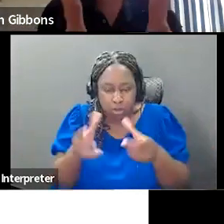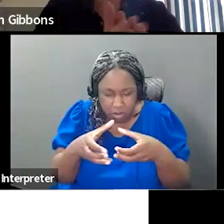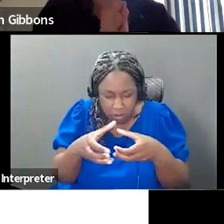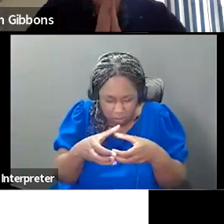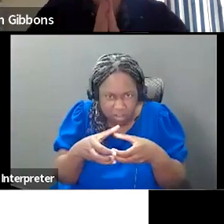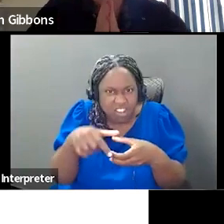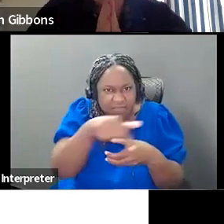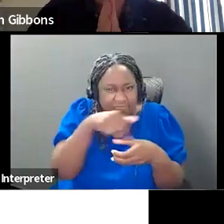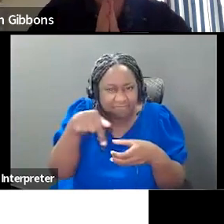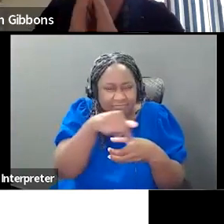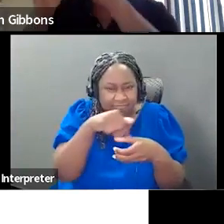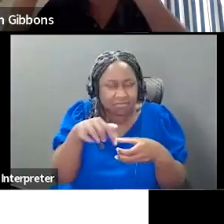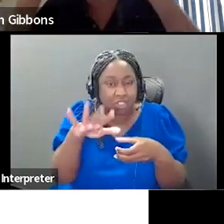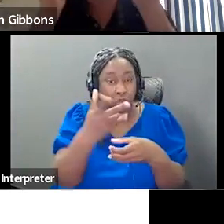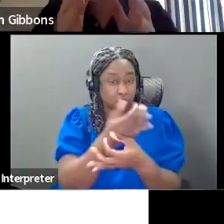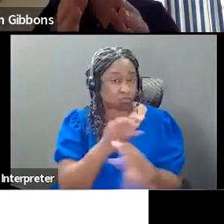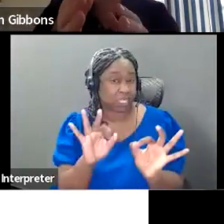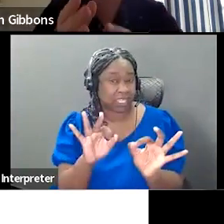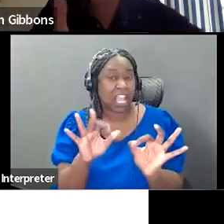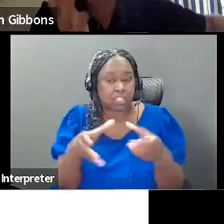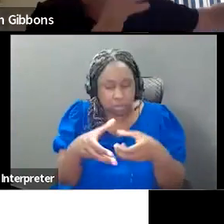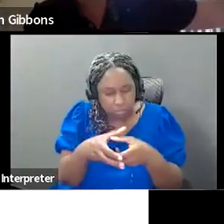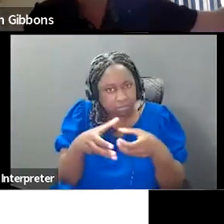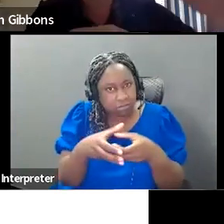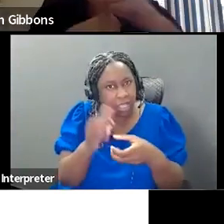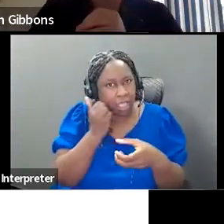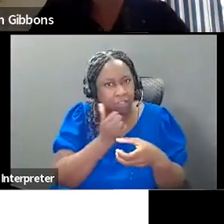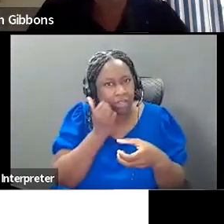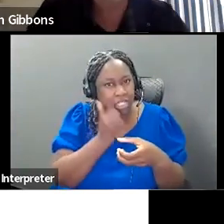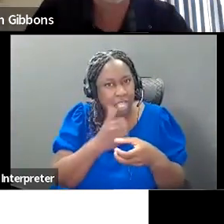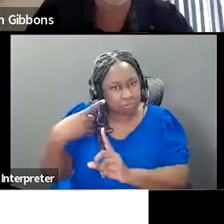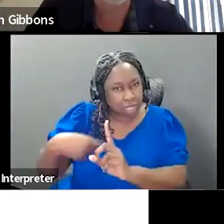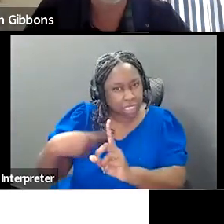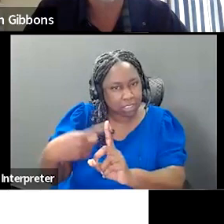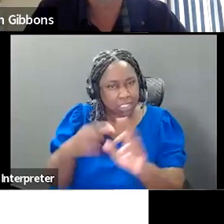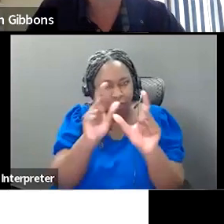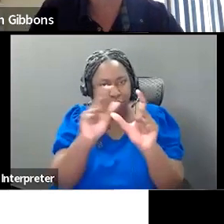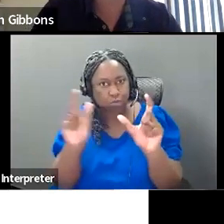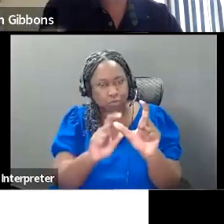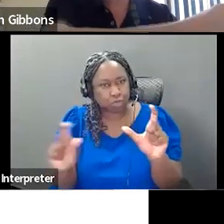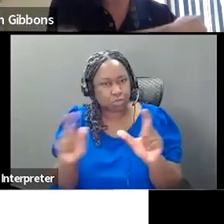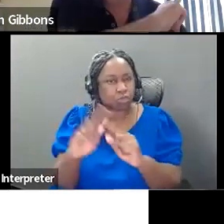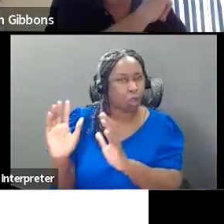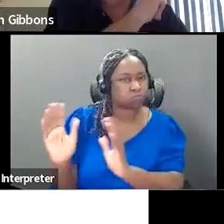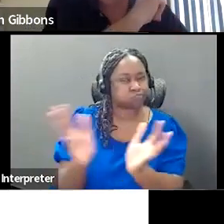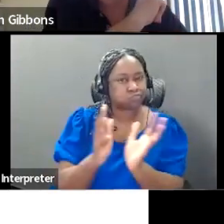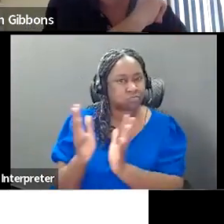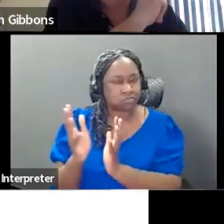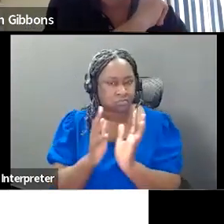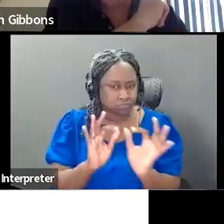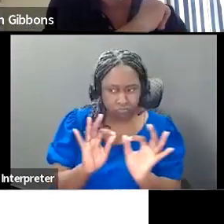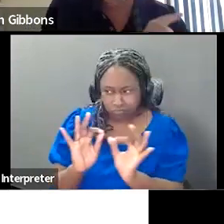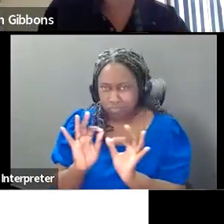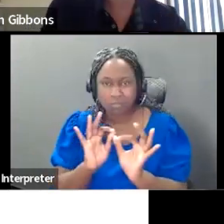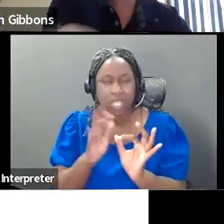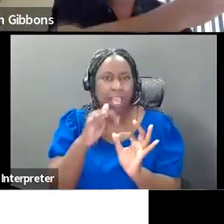member, so avail yourself of that. They gather every day, Slack, and monthly over Zoom to chit chat and check in with one another. And again, Tristan's got a link in there if you